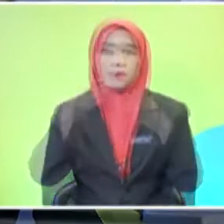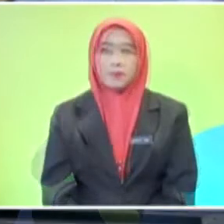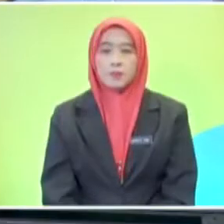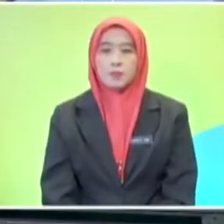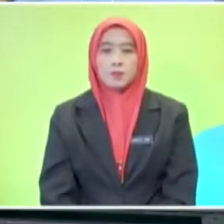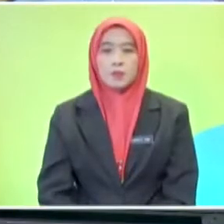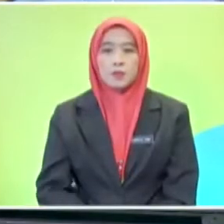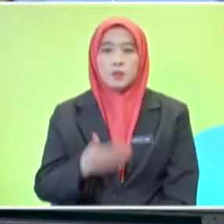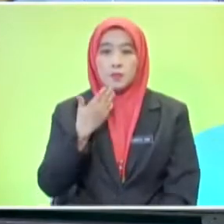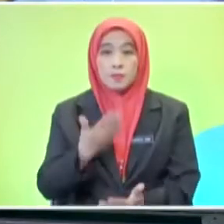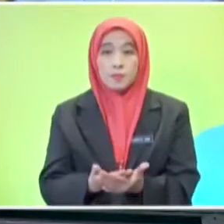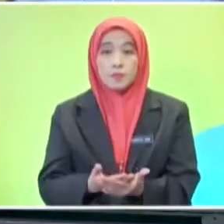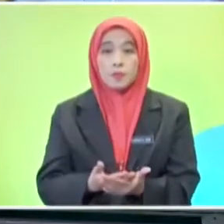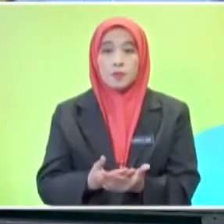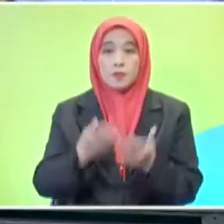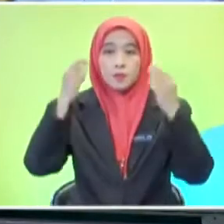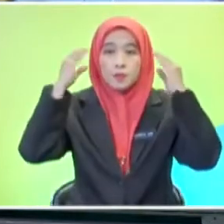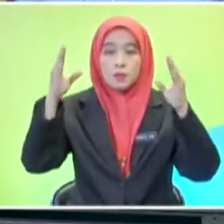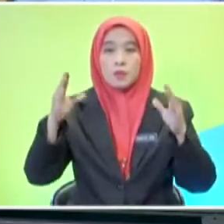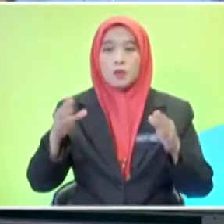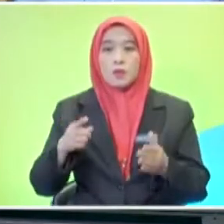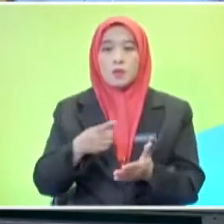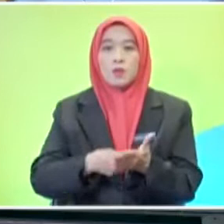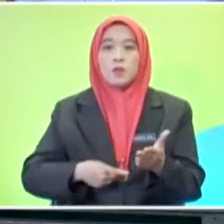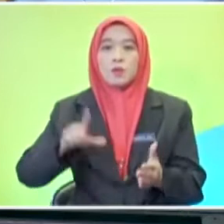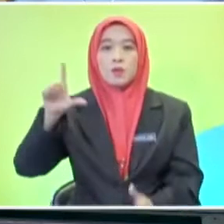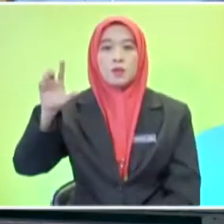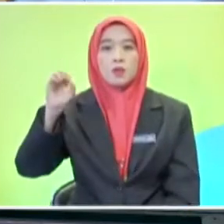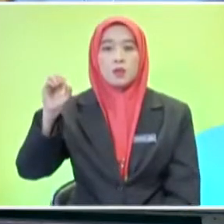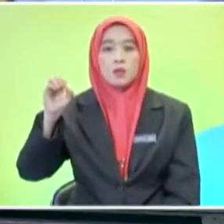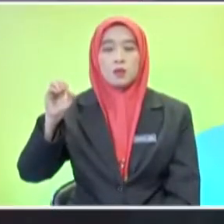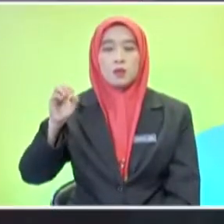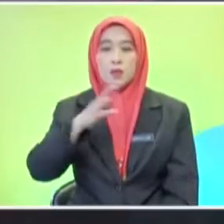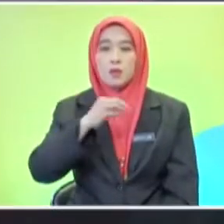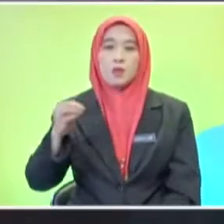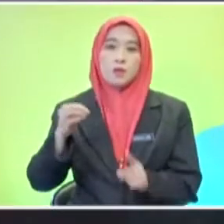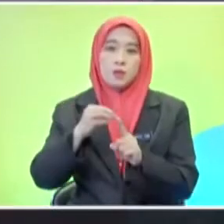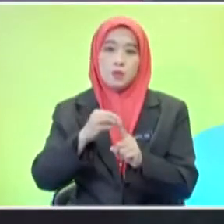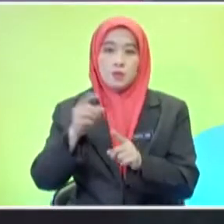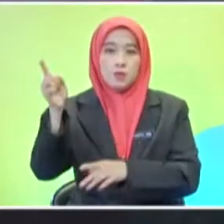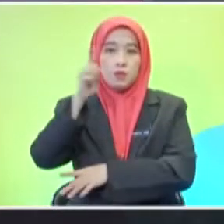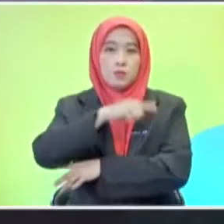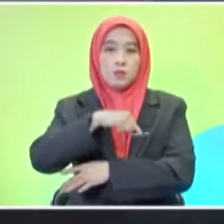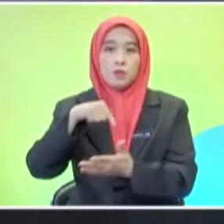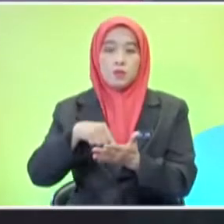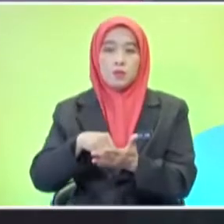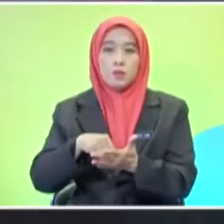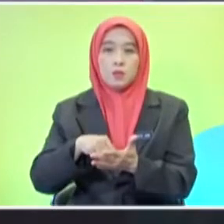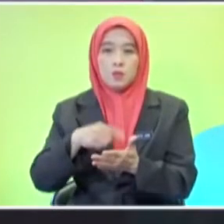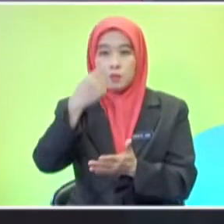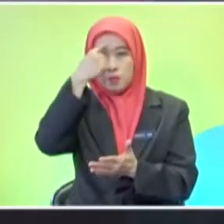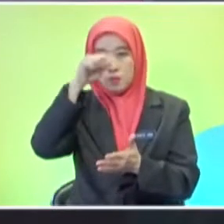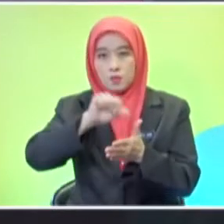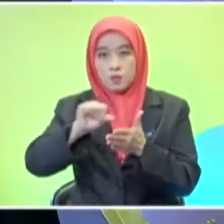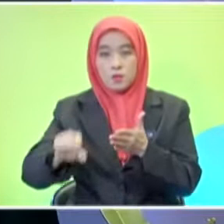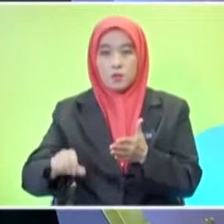All right, Mr. Q. Now, what is the learning outcomes and objectives for today? All right, so for today, at the end of this session,